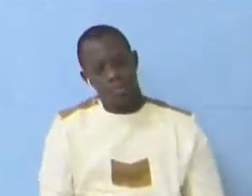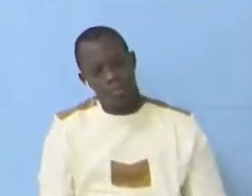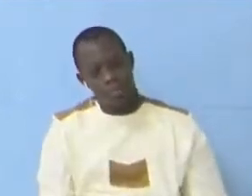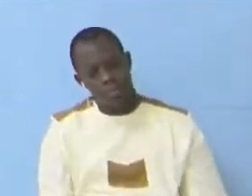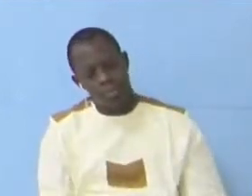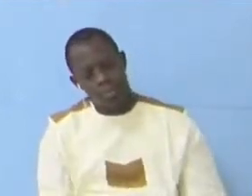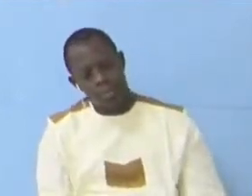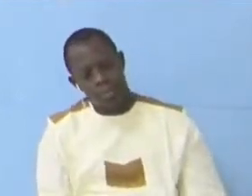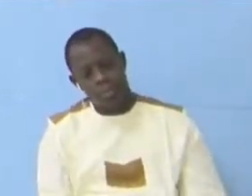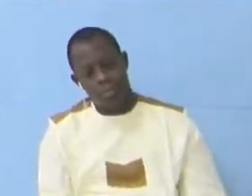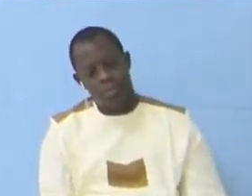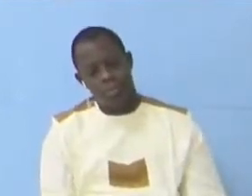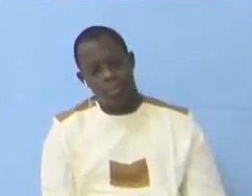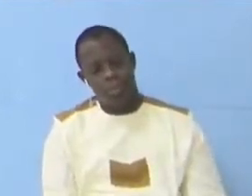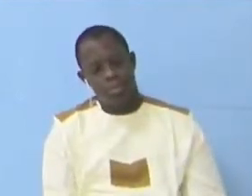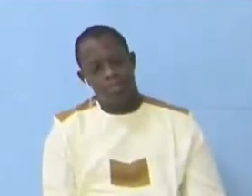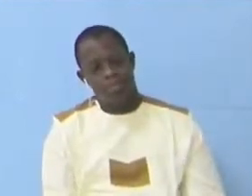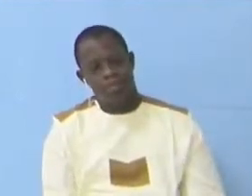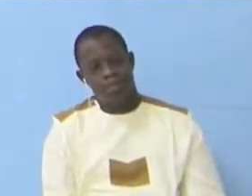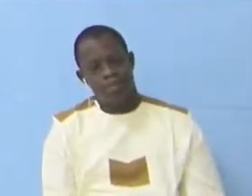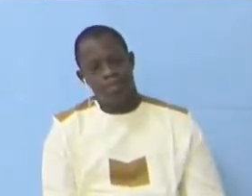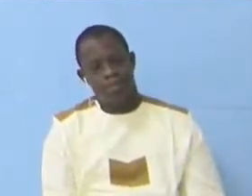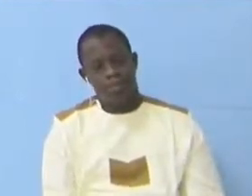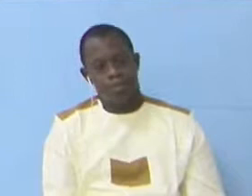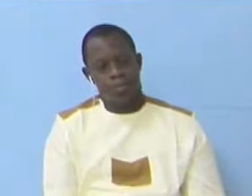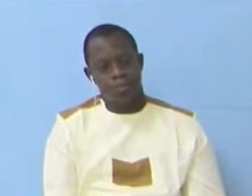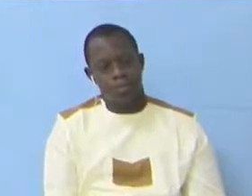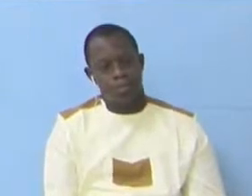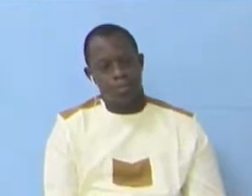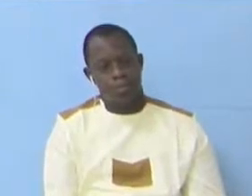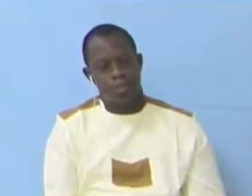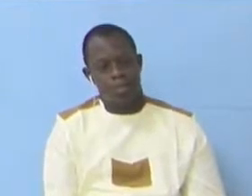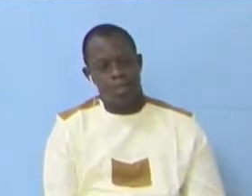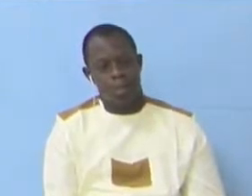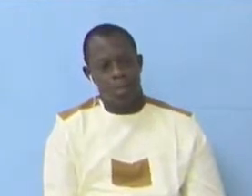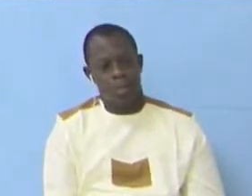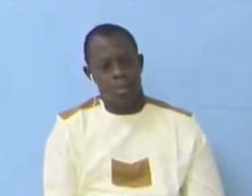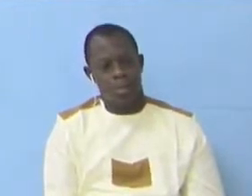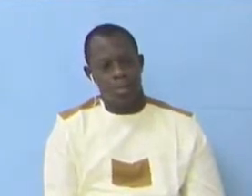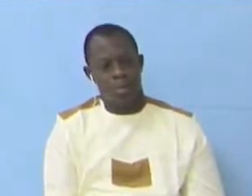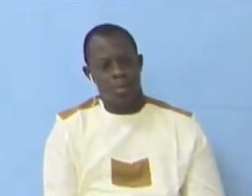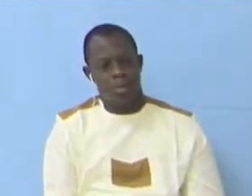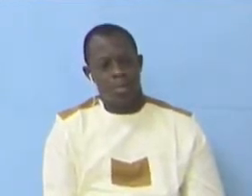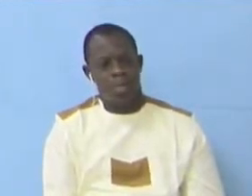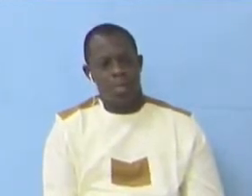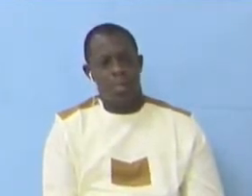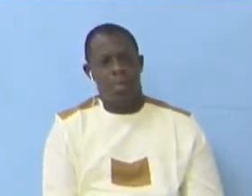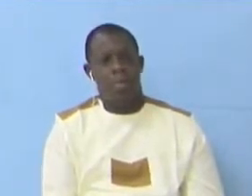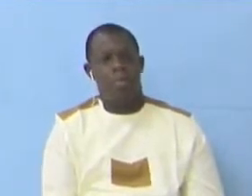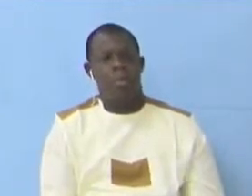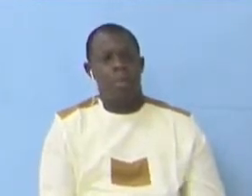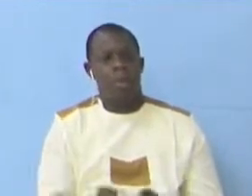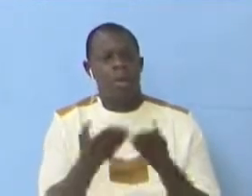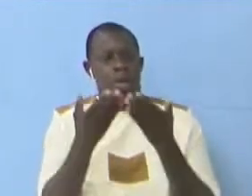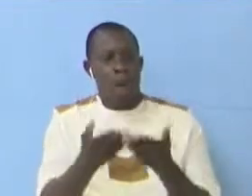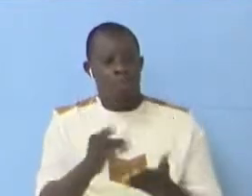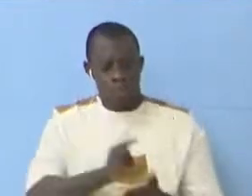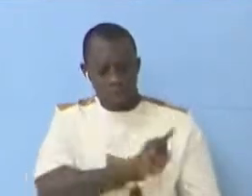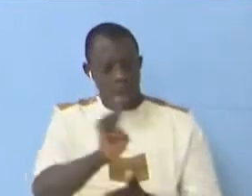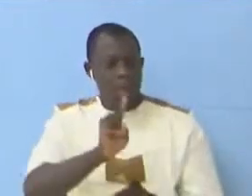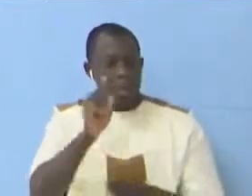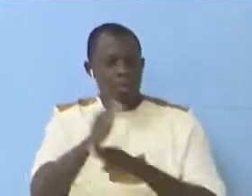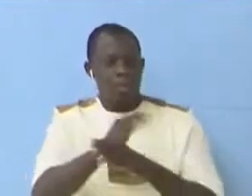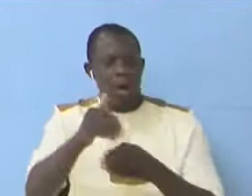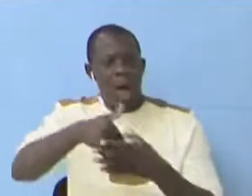daal góor lañu waaye gis naa ci daal su ma fàttale ko benn jigéen. As they were coming out of the boat,